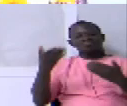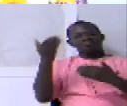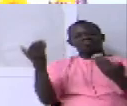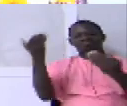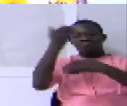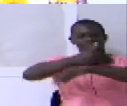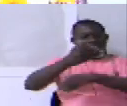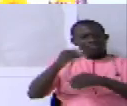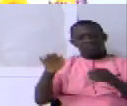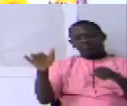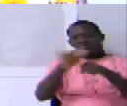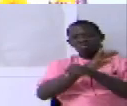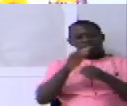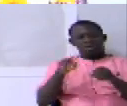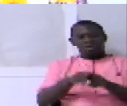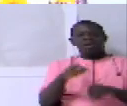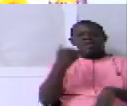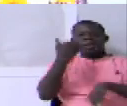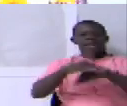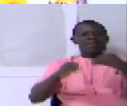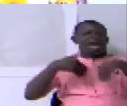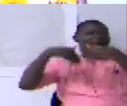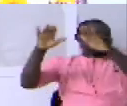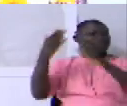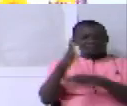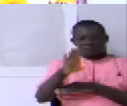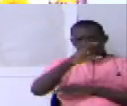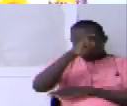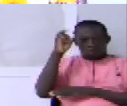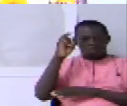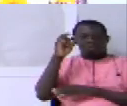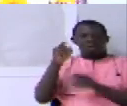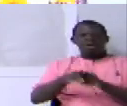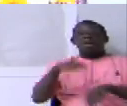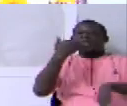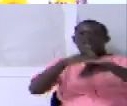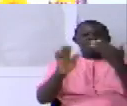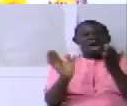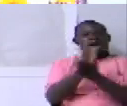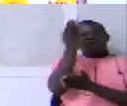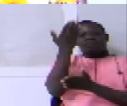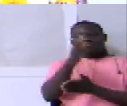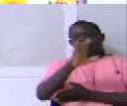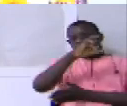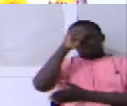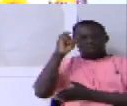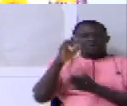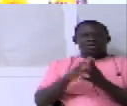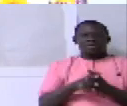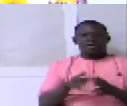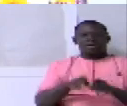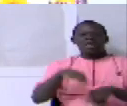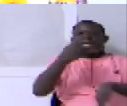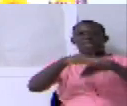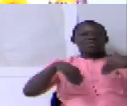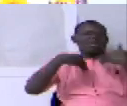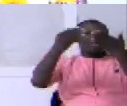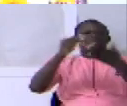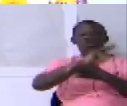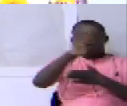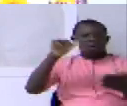Without dismissing me from the service, they don't discharge me from the service. They don't give me any